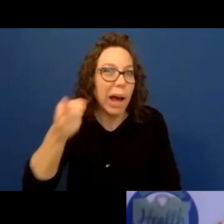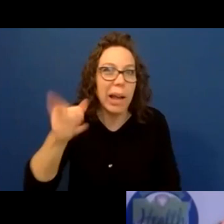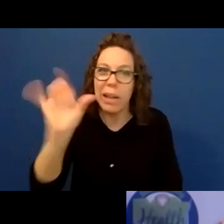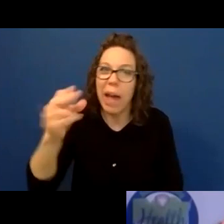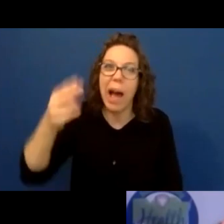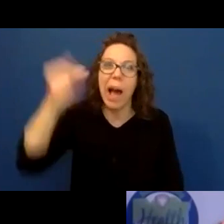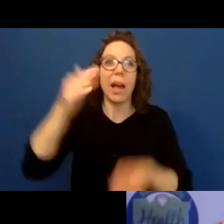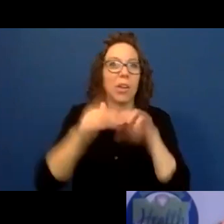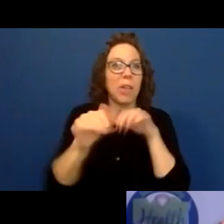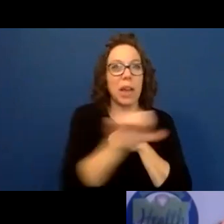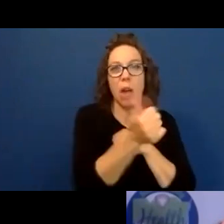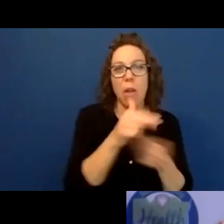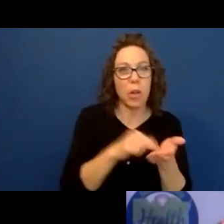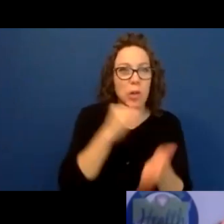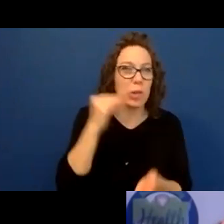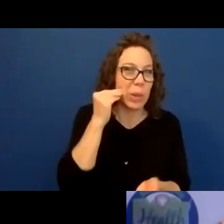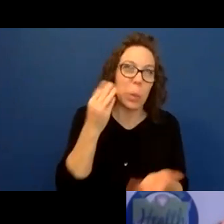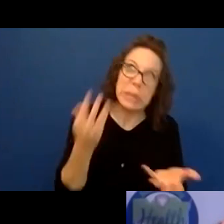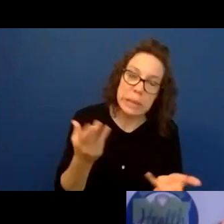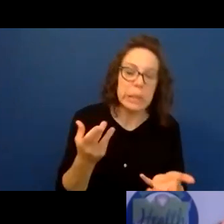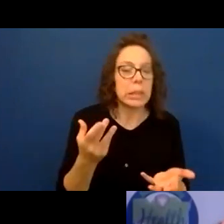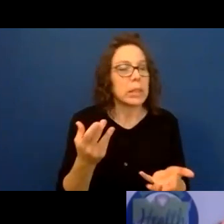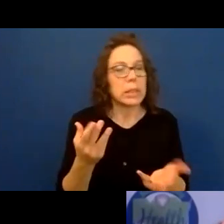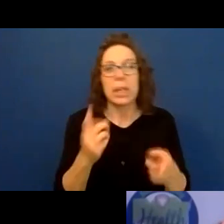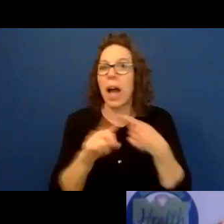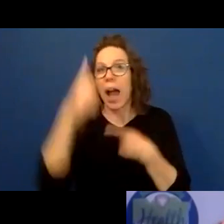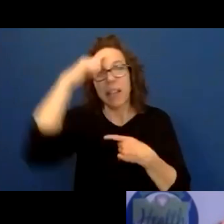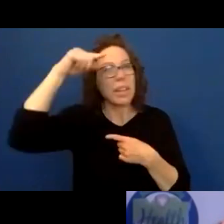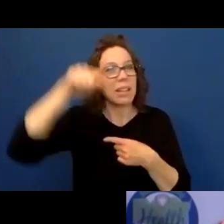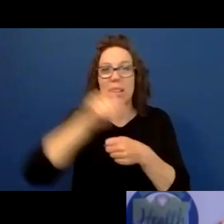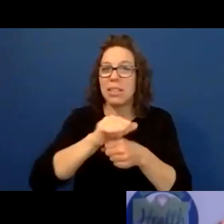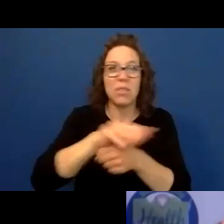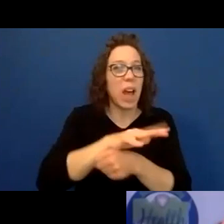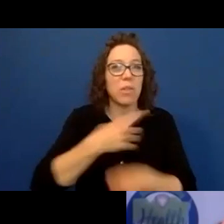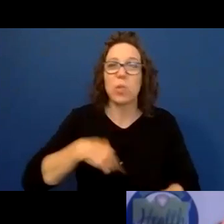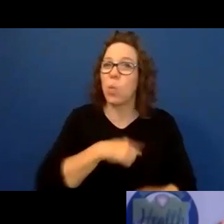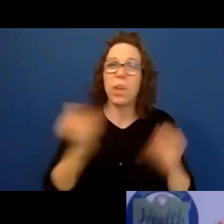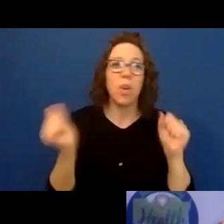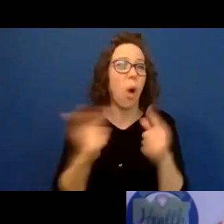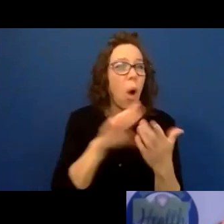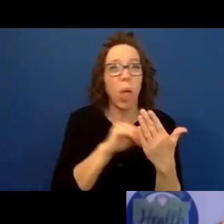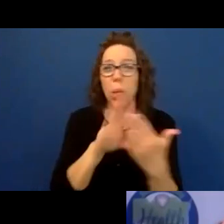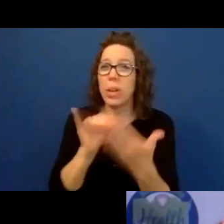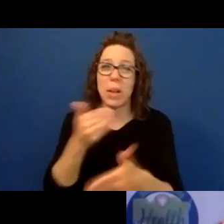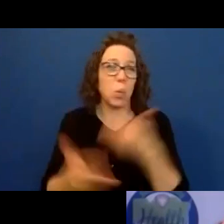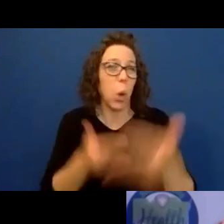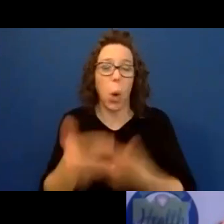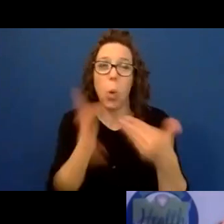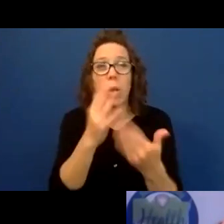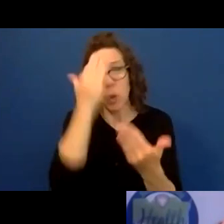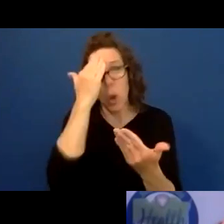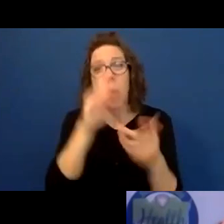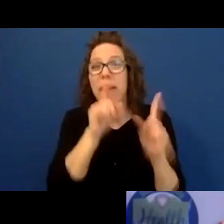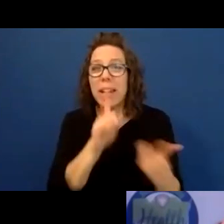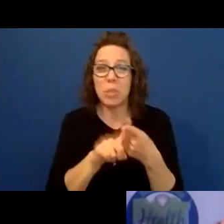higher number than other nursing homes. I think, you know, with this virus, we're all kind of learning as we go, and we'll probably know the answers to